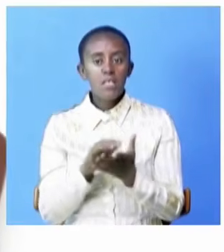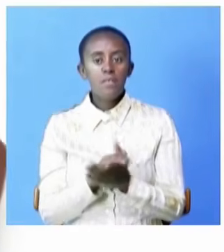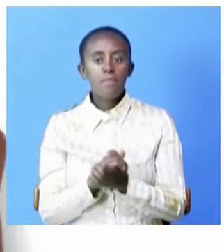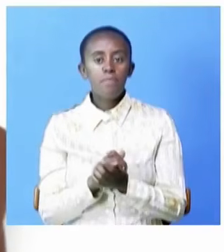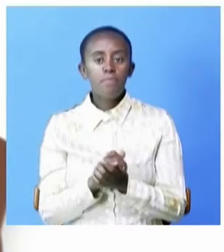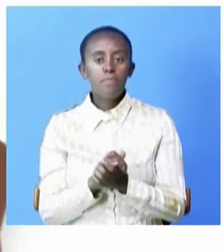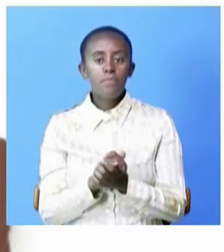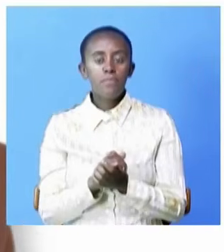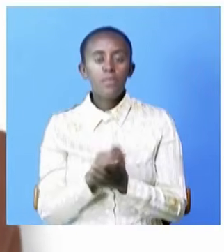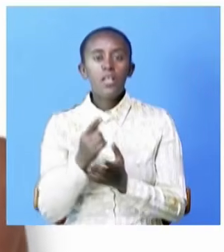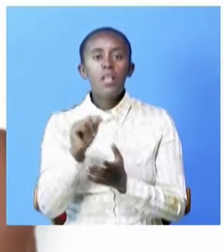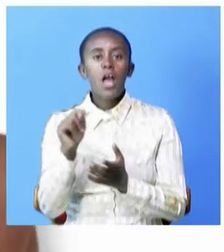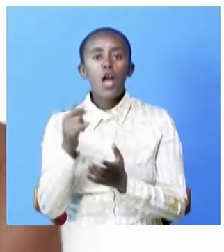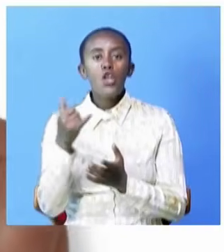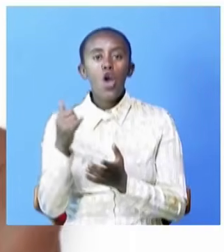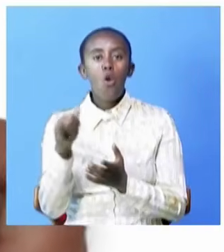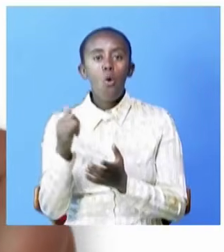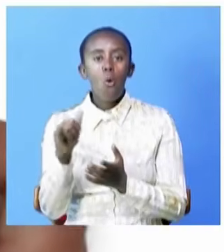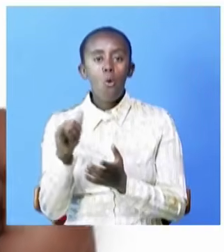the yellow